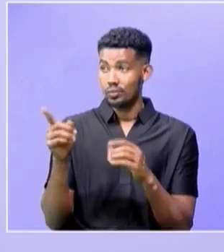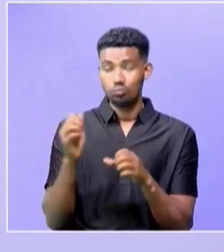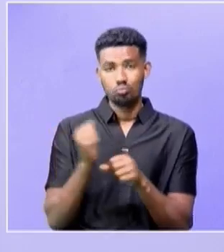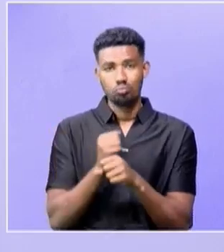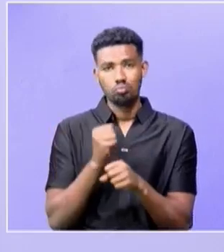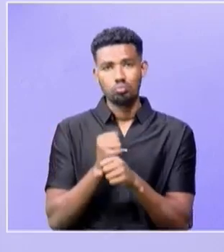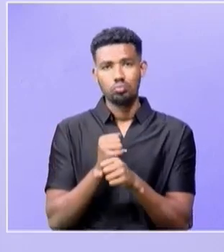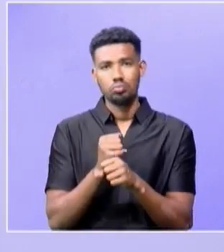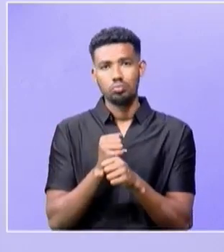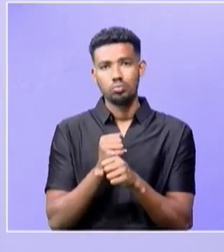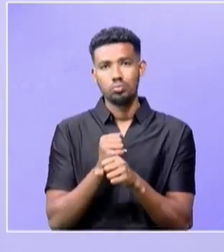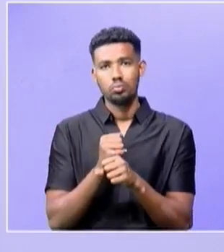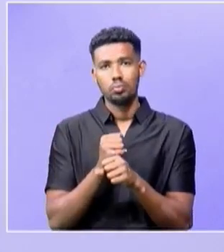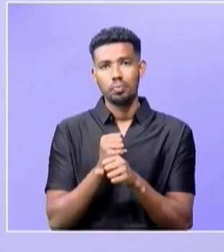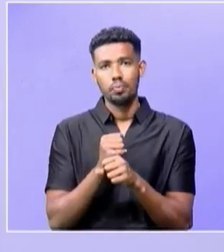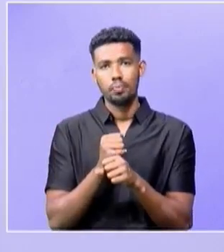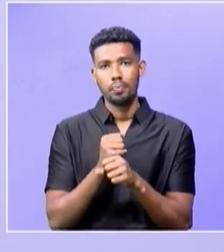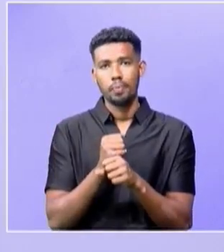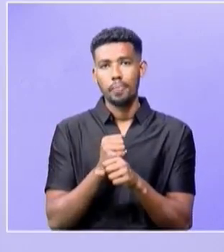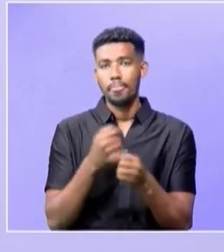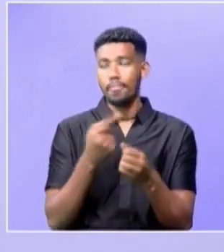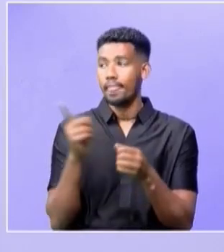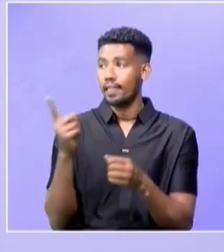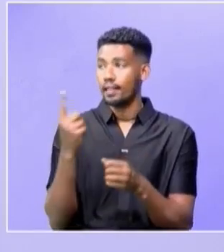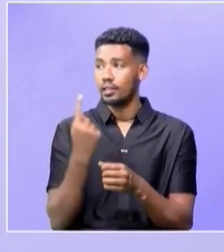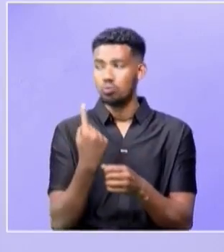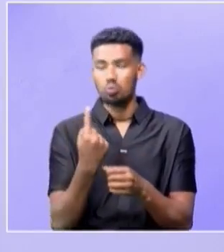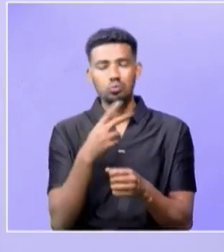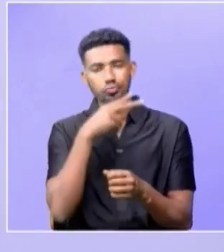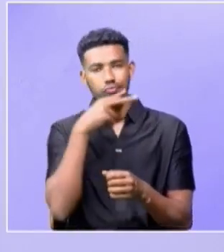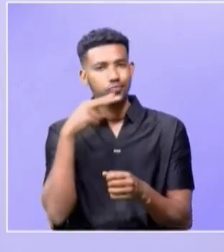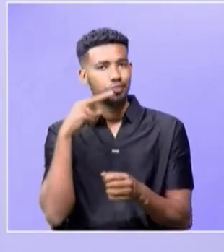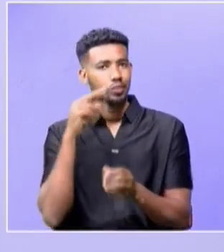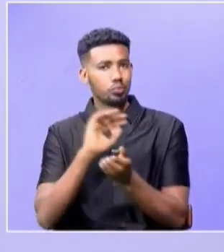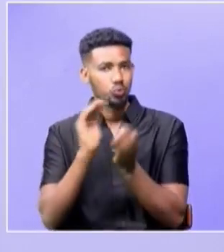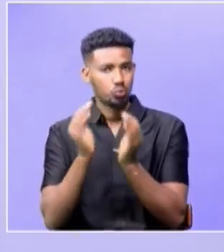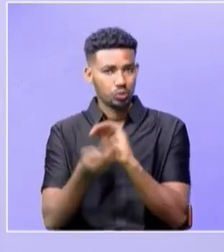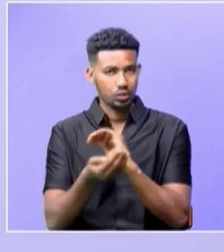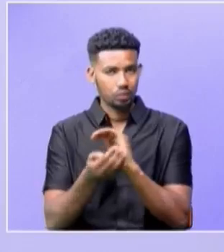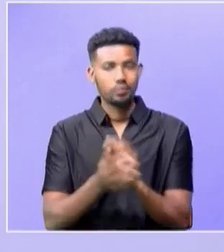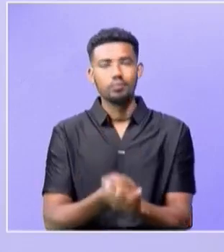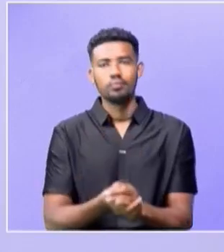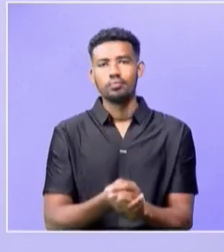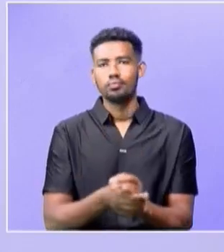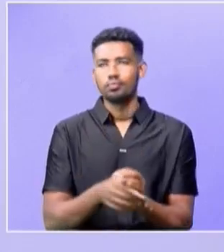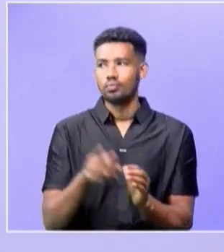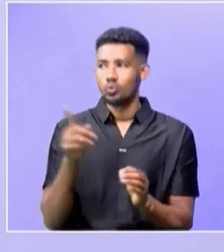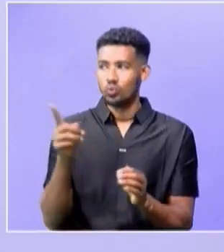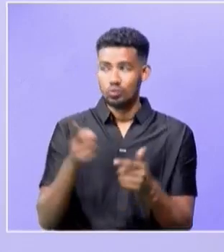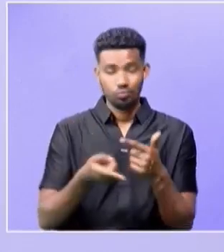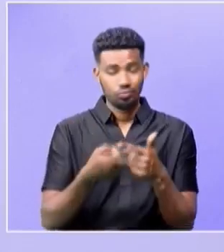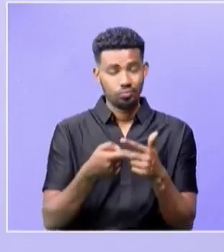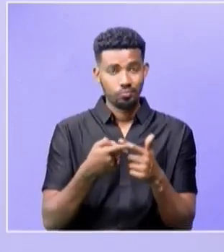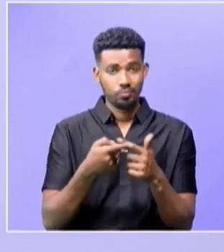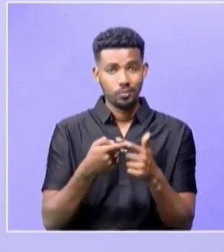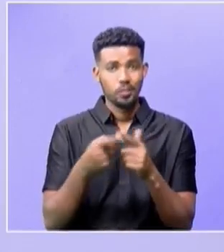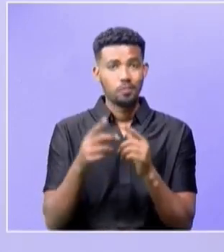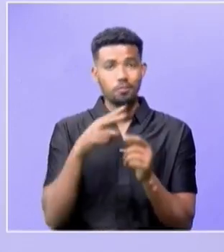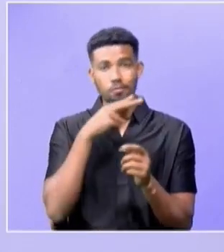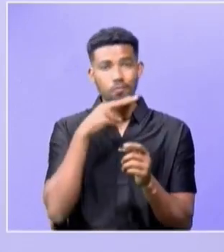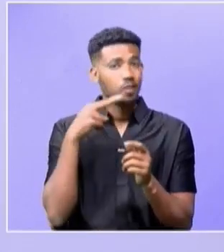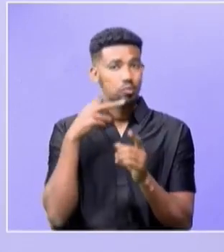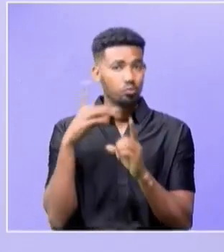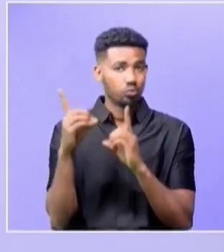can, and I. This one is verb to be. This one is verb to do. This one